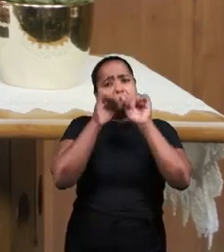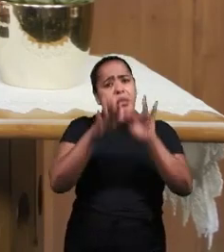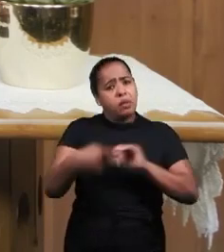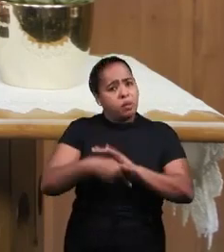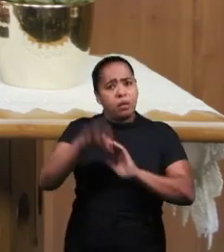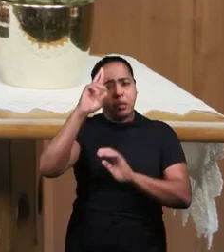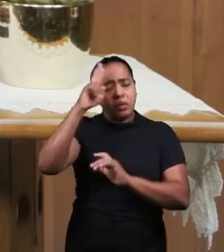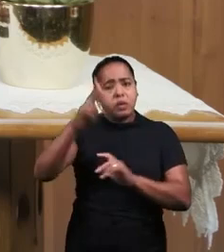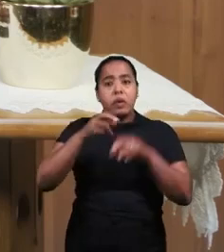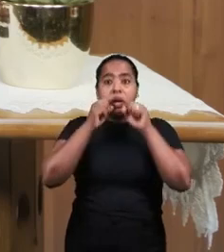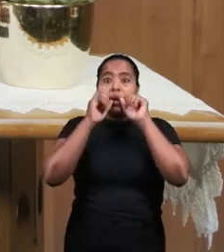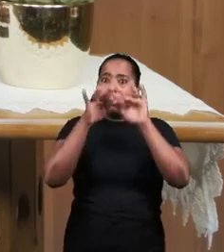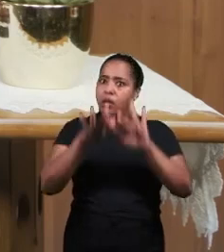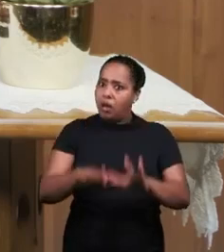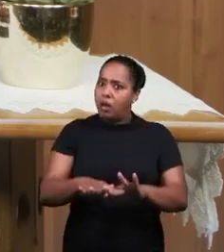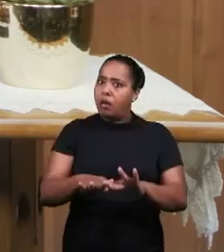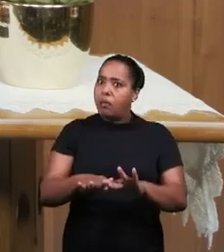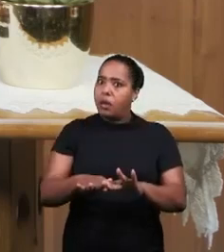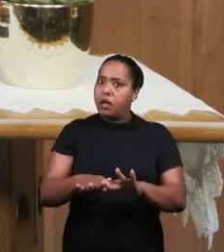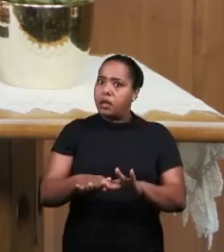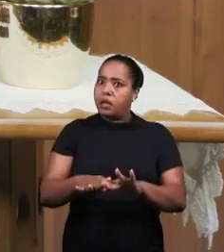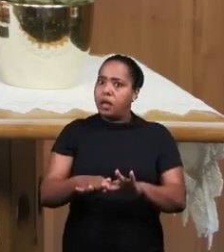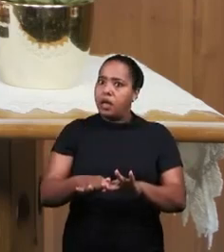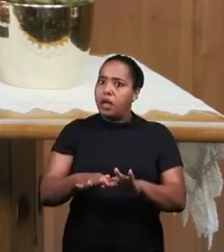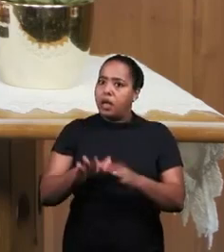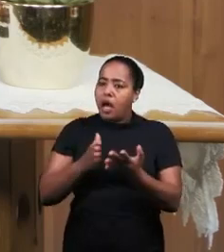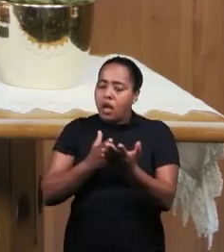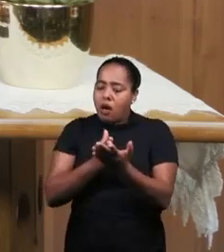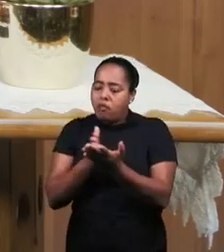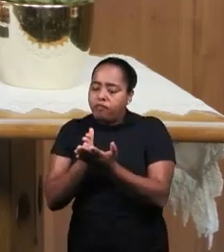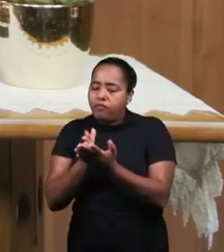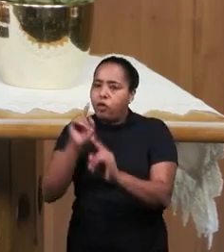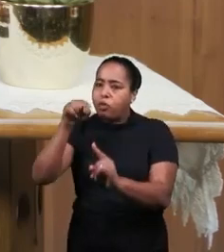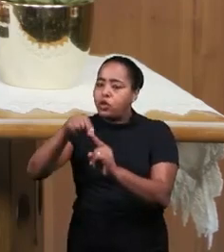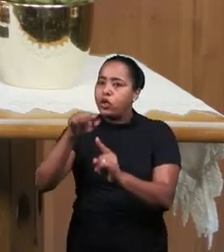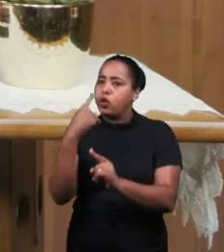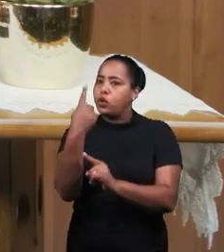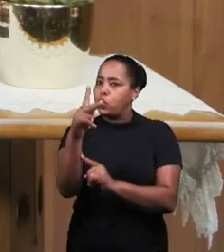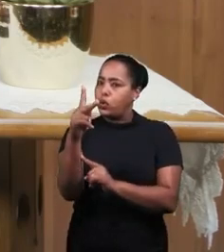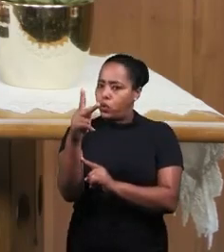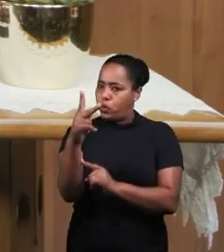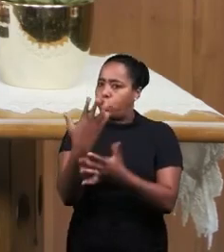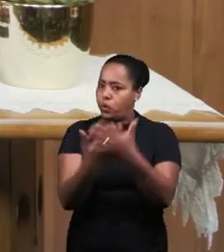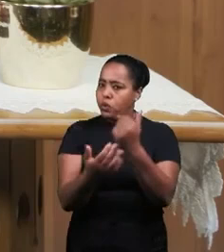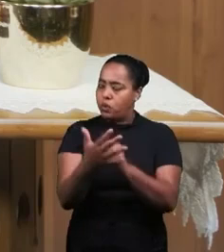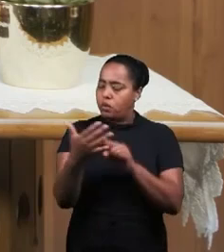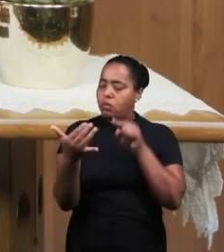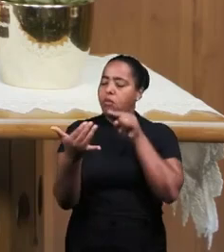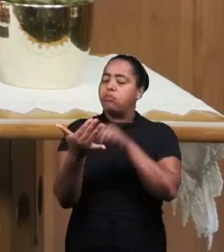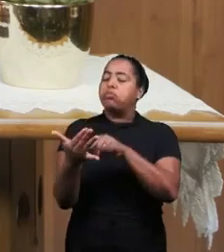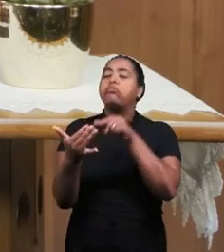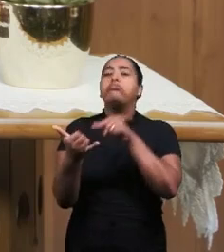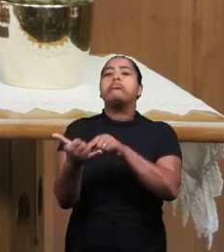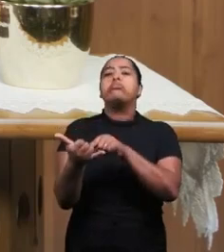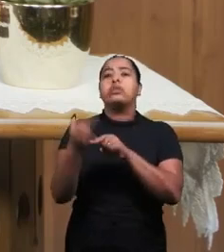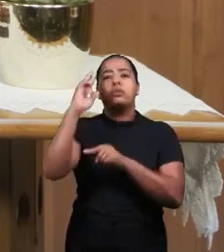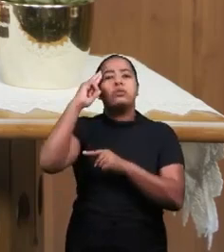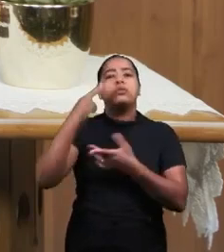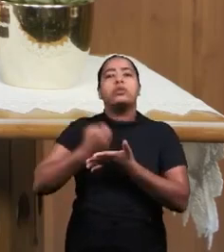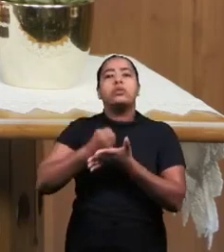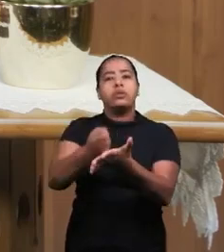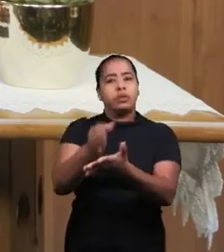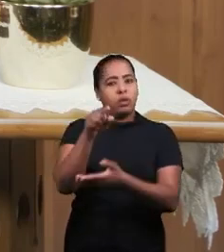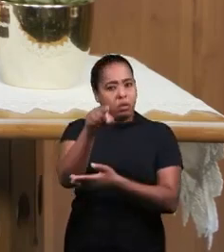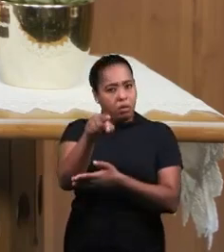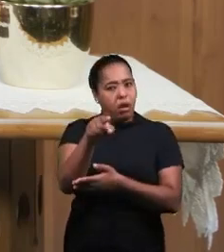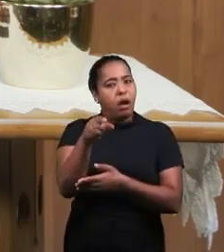who need the word of the Lord, who need the reach to reach the blessing of God in their lives. And you have the resource. God is giving you